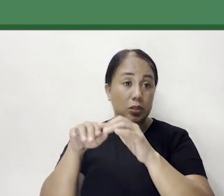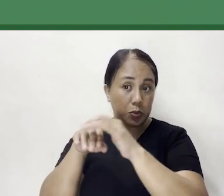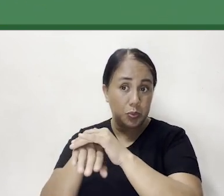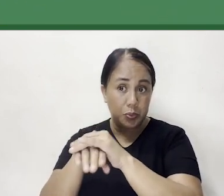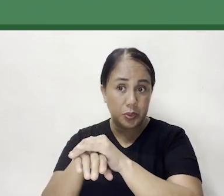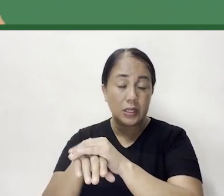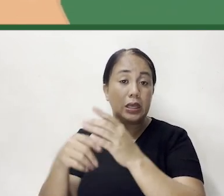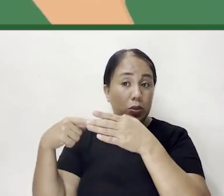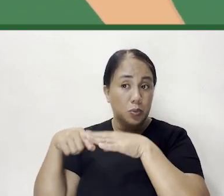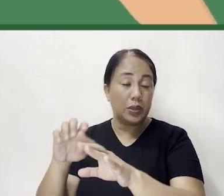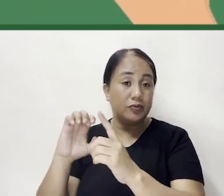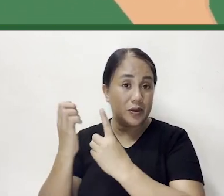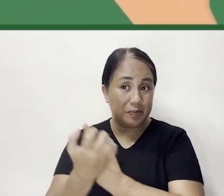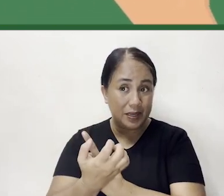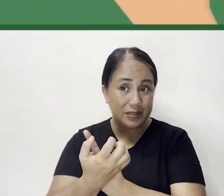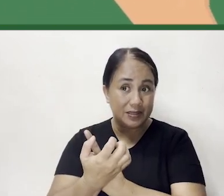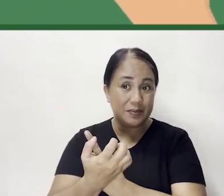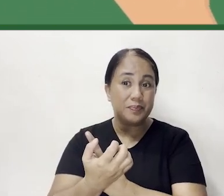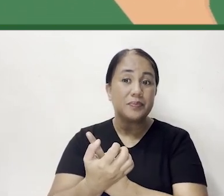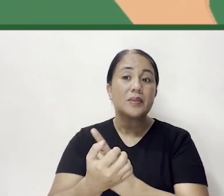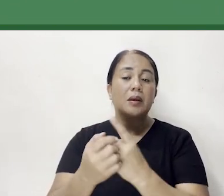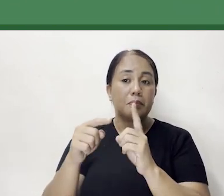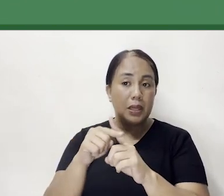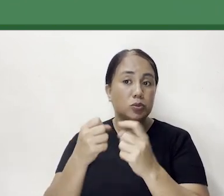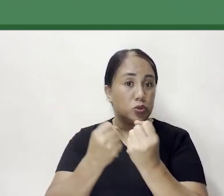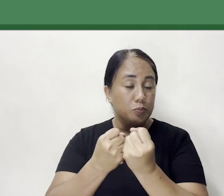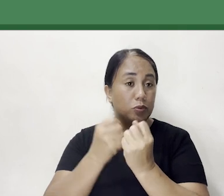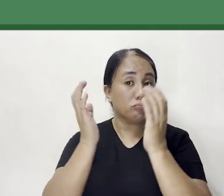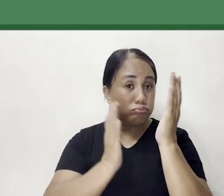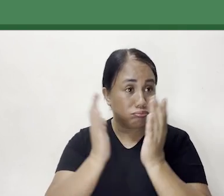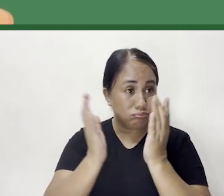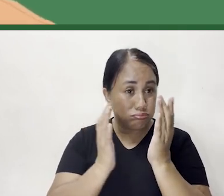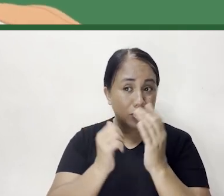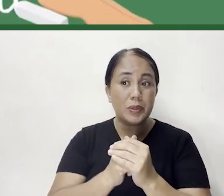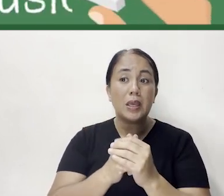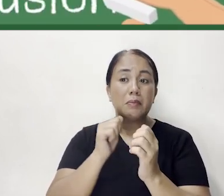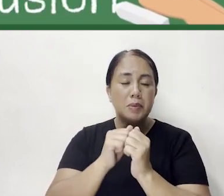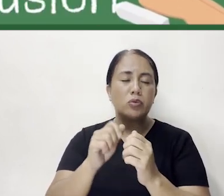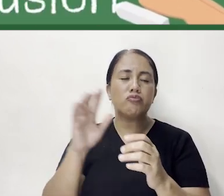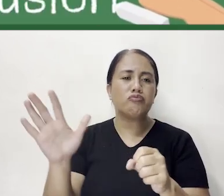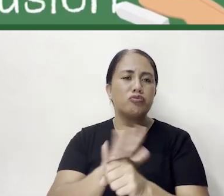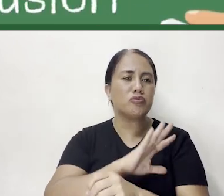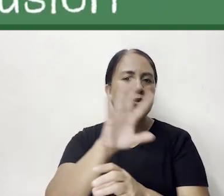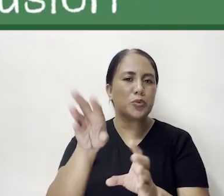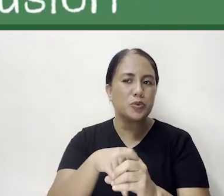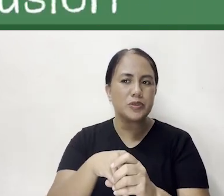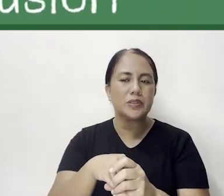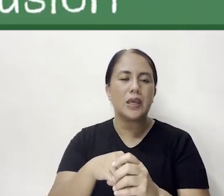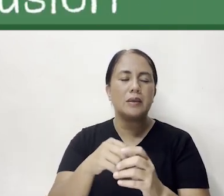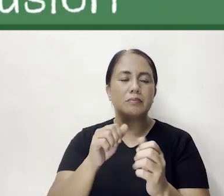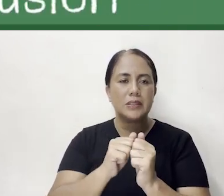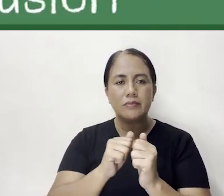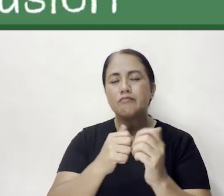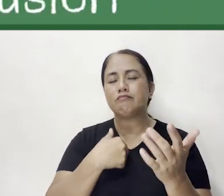Impairment plus accessible and inclusive environments plus support services equal full inclusion